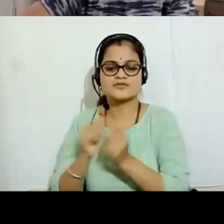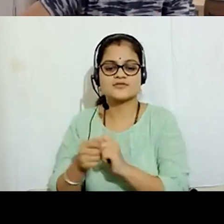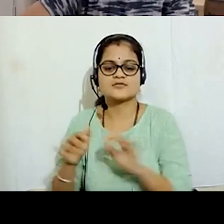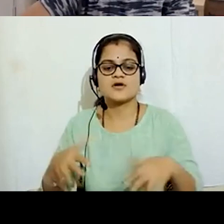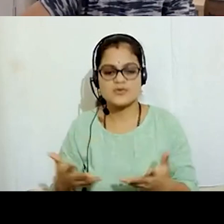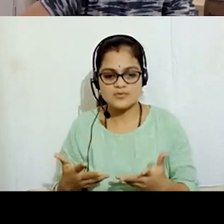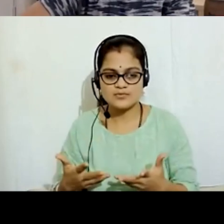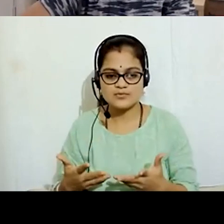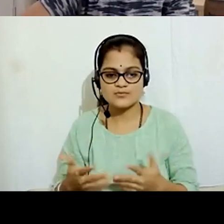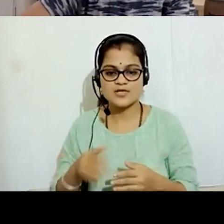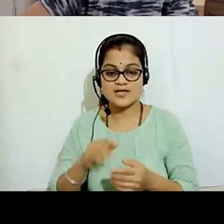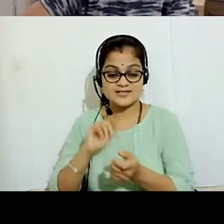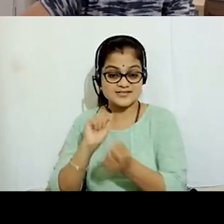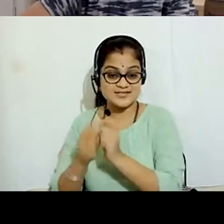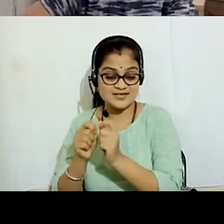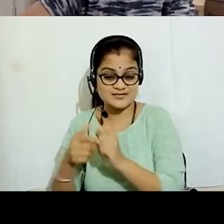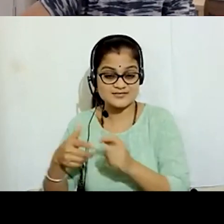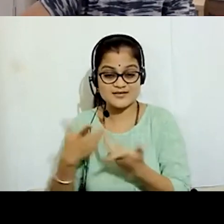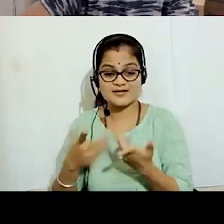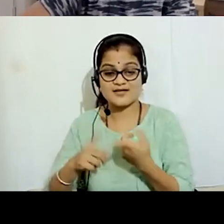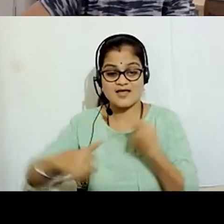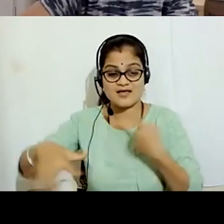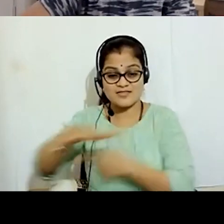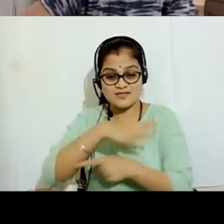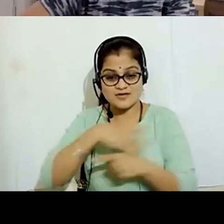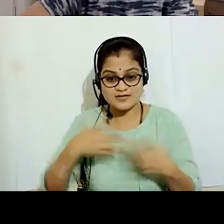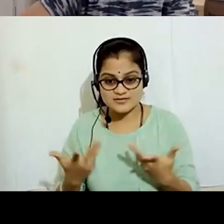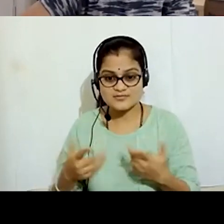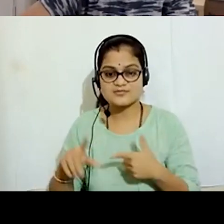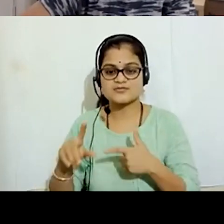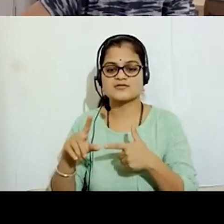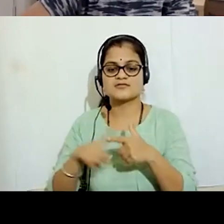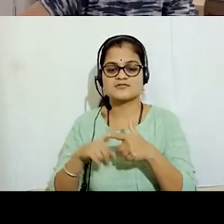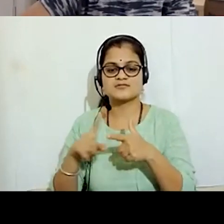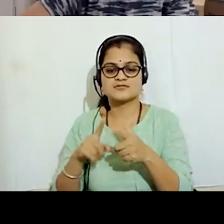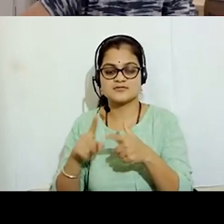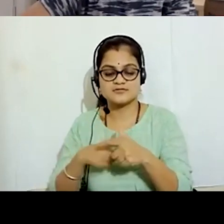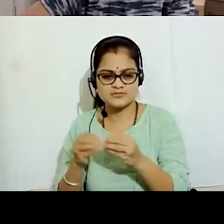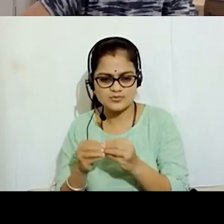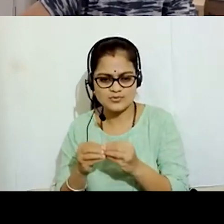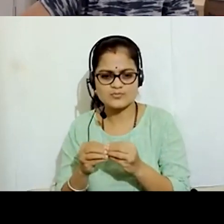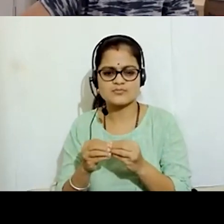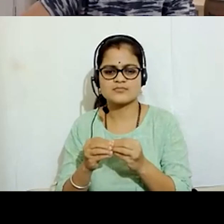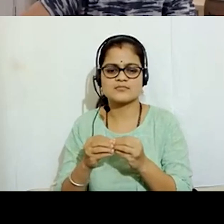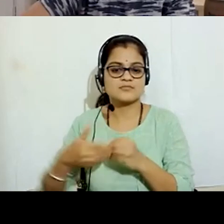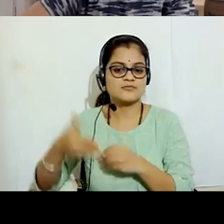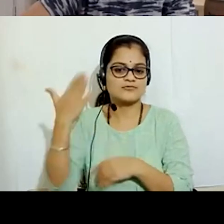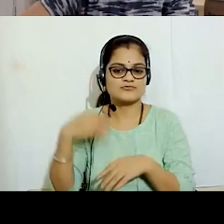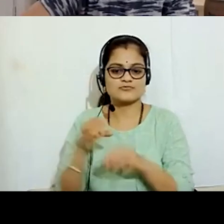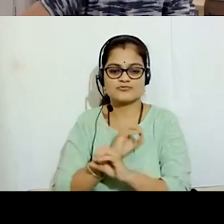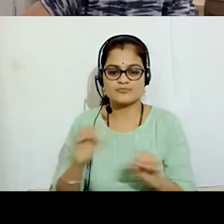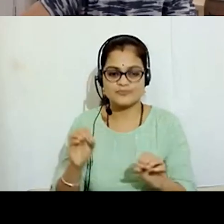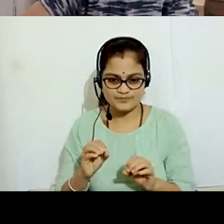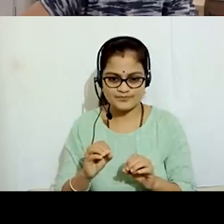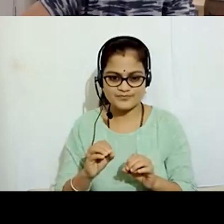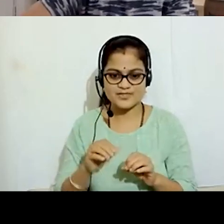is changing is that certain jobs and certain sounds no longer exist. They've been kind of phased